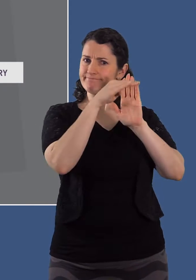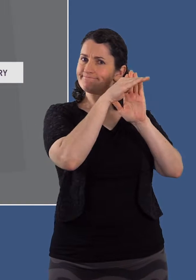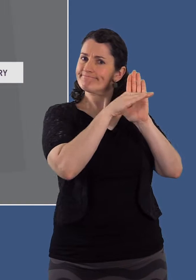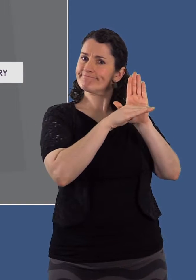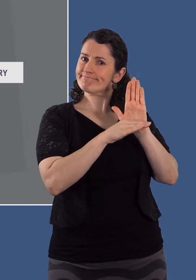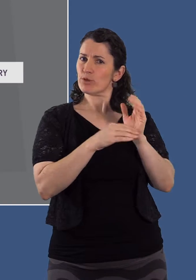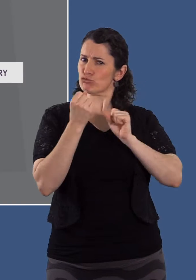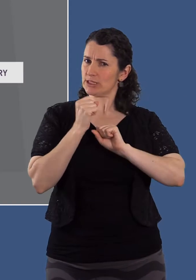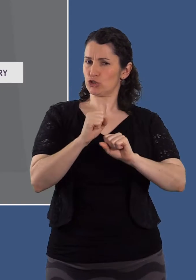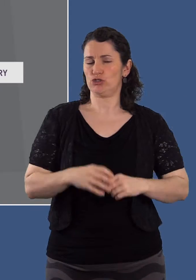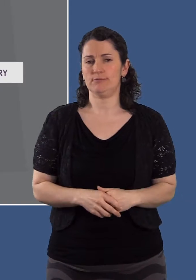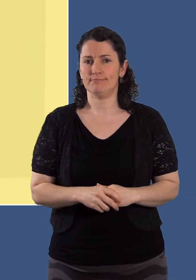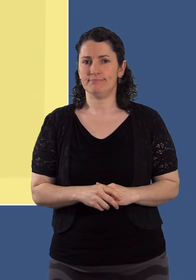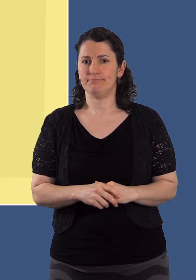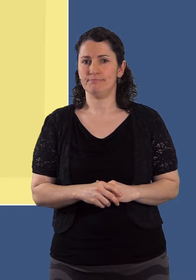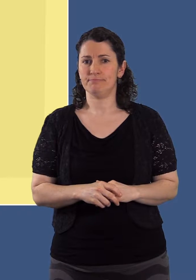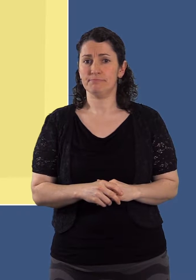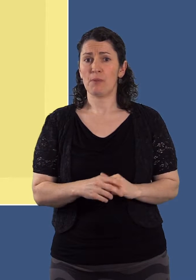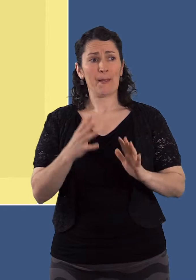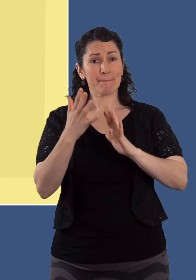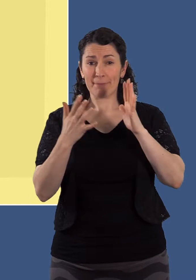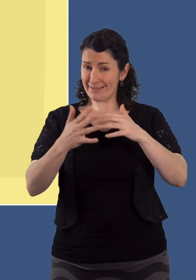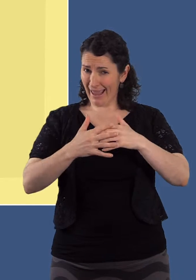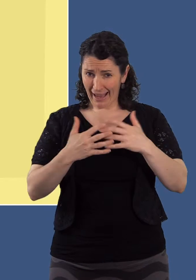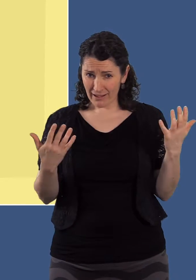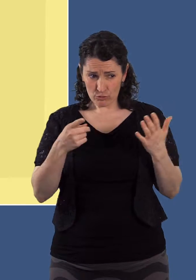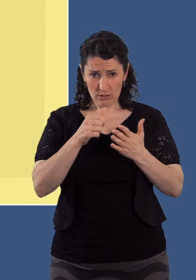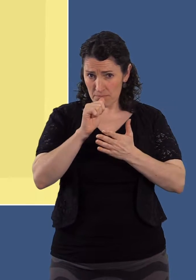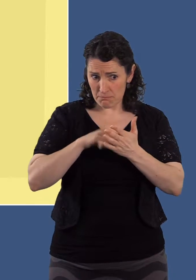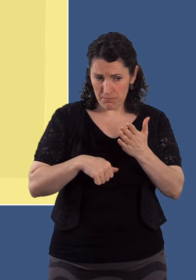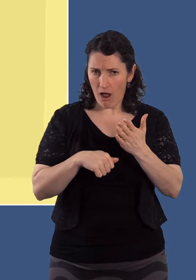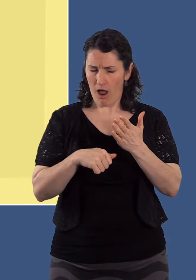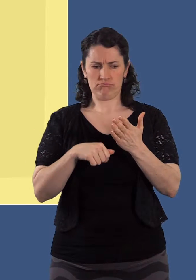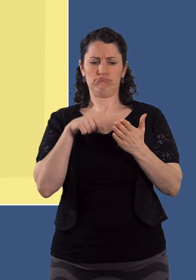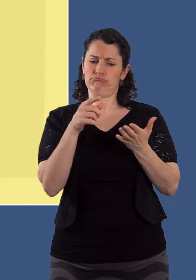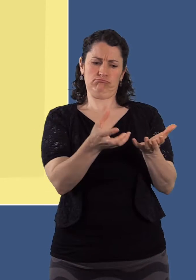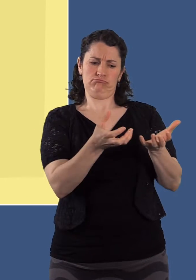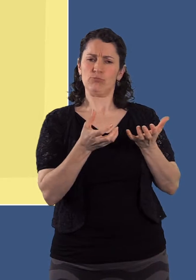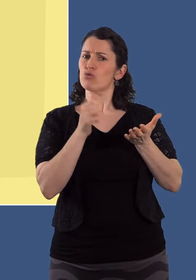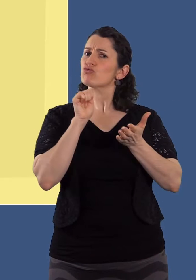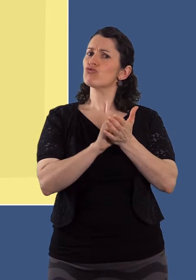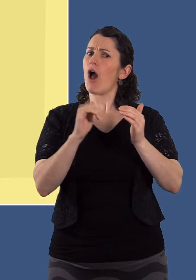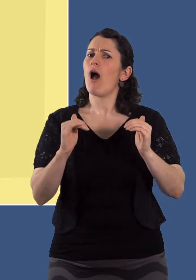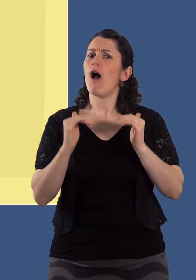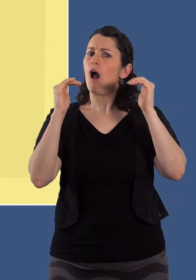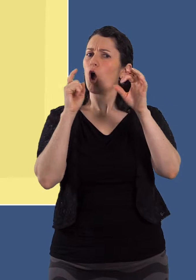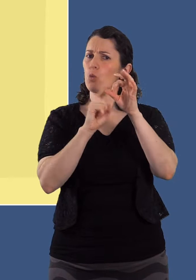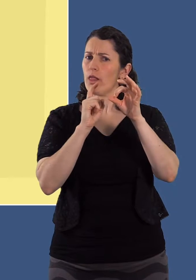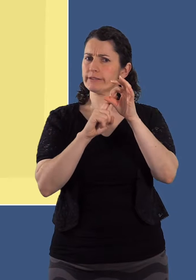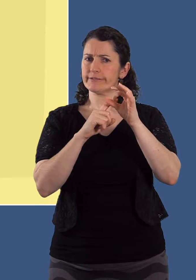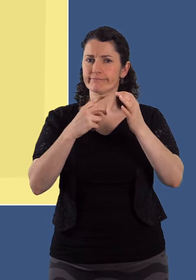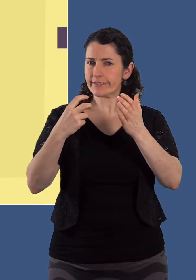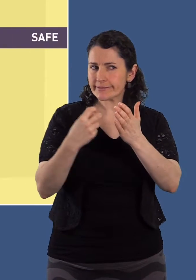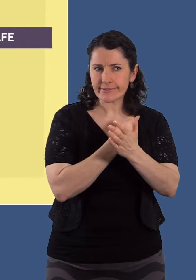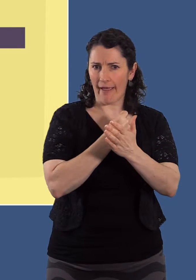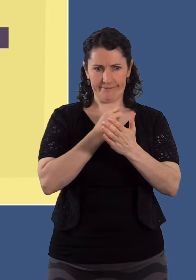by consumer guarantees. These consumer guarantees ensure that products are of acceptable quality,